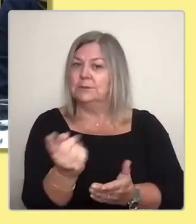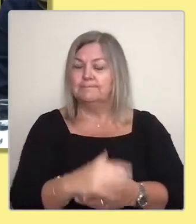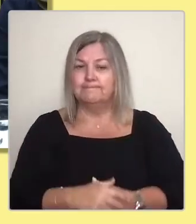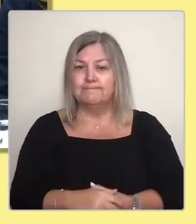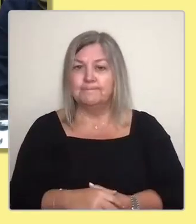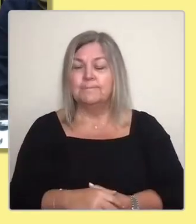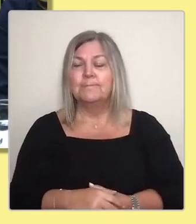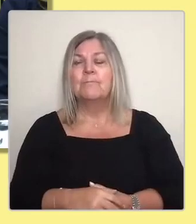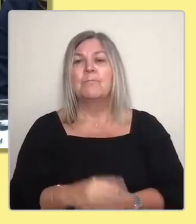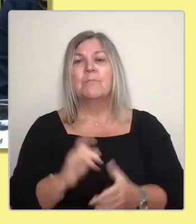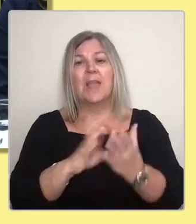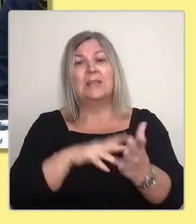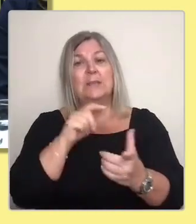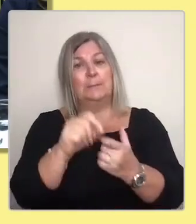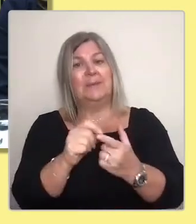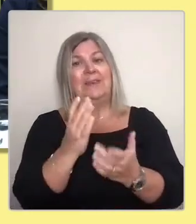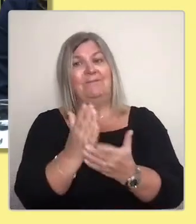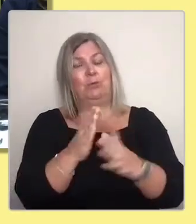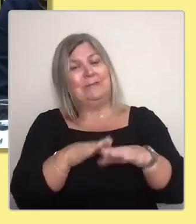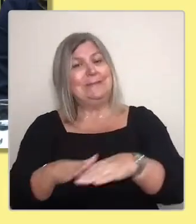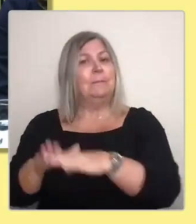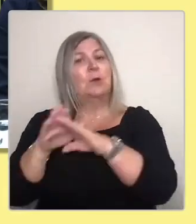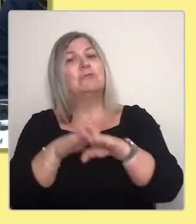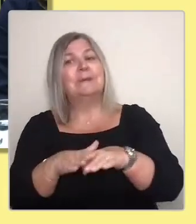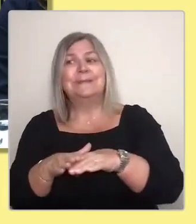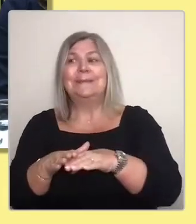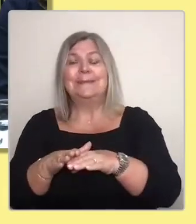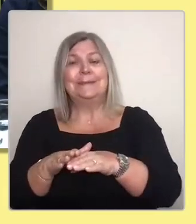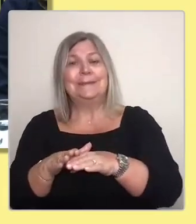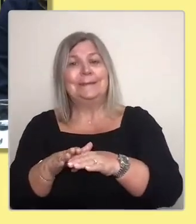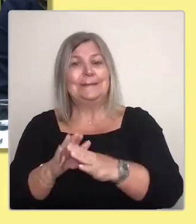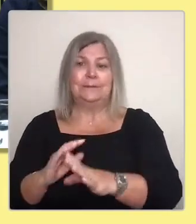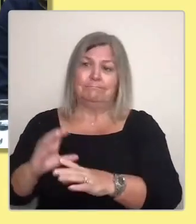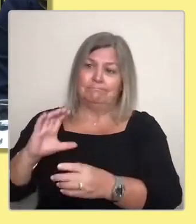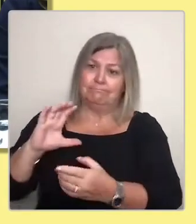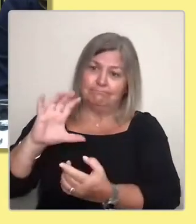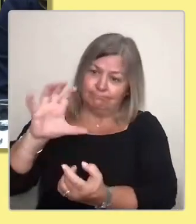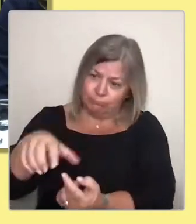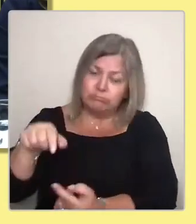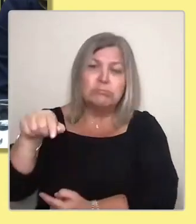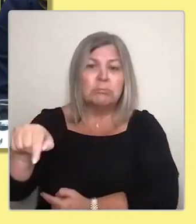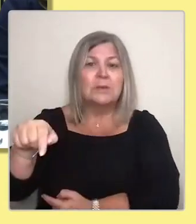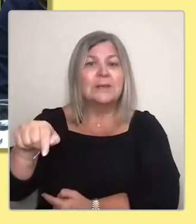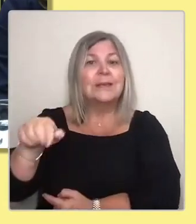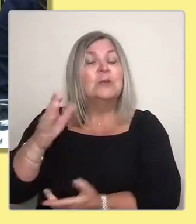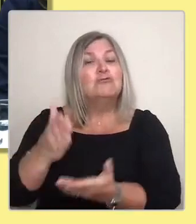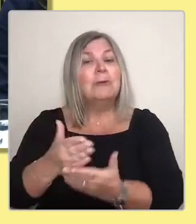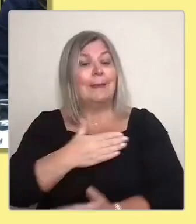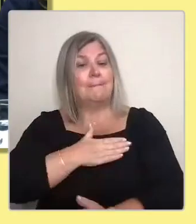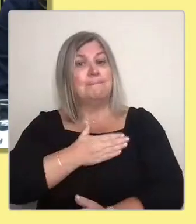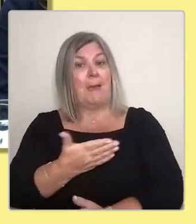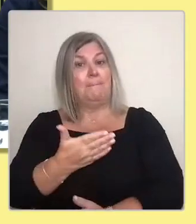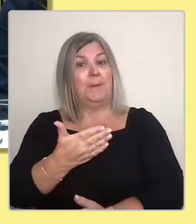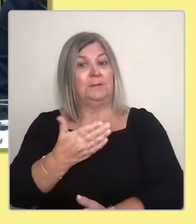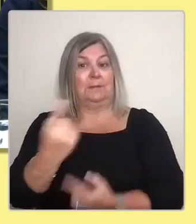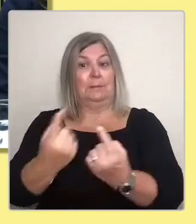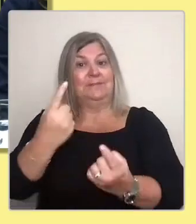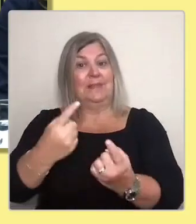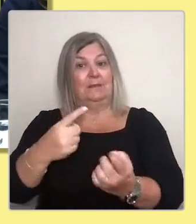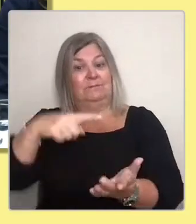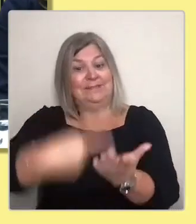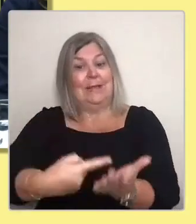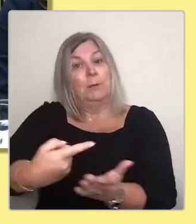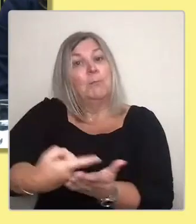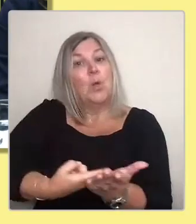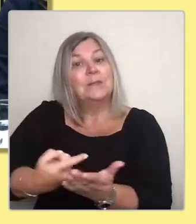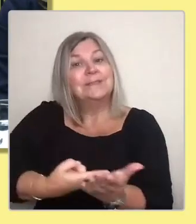SNP is a democratic institution. And by that I mean it's members that set policy. It's leaders or government that